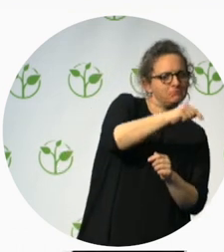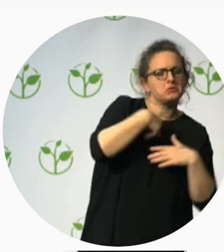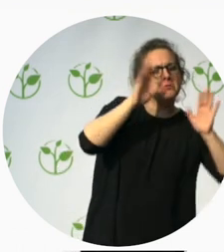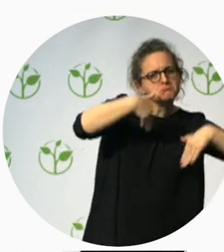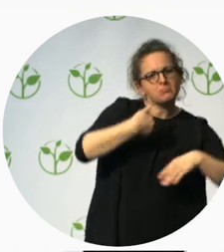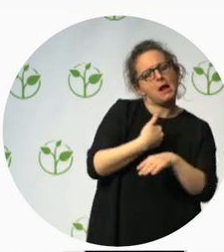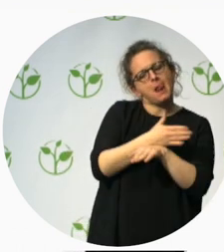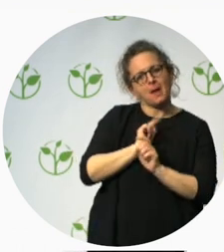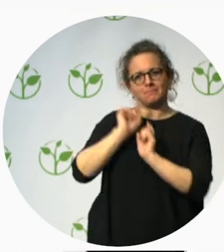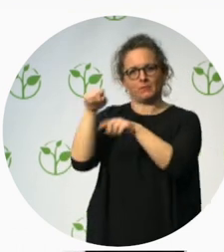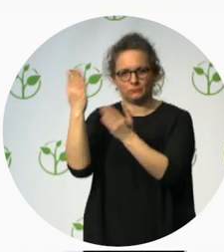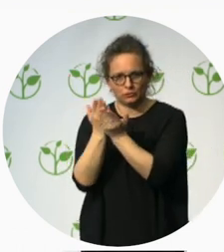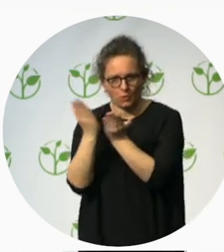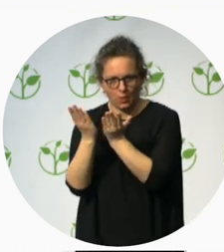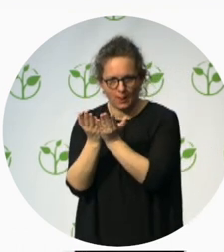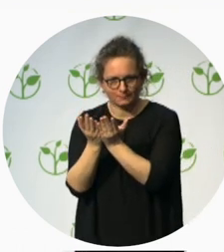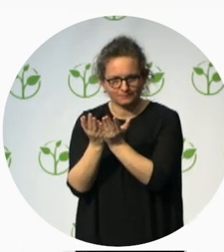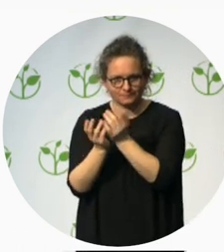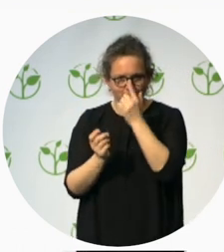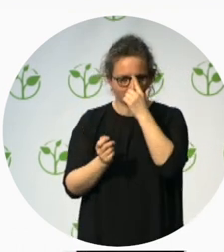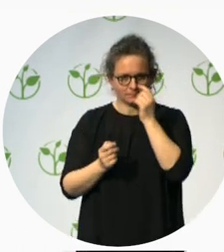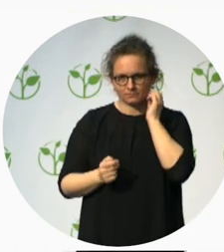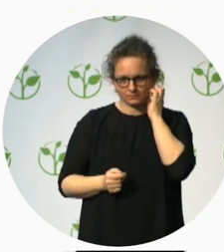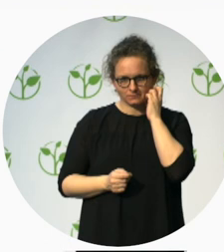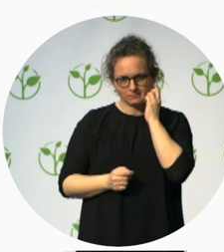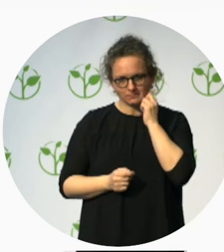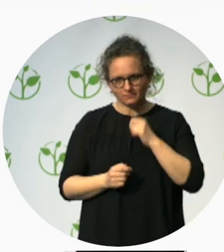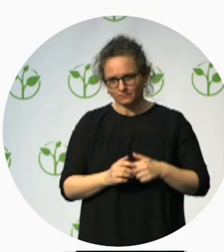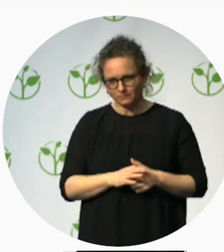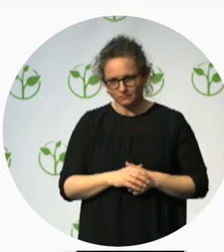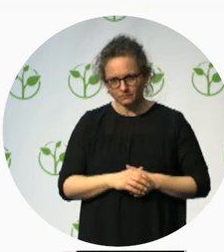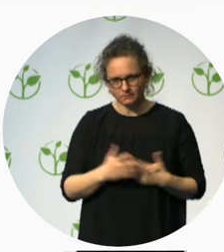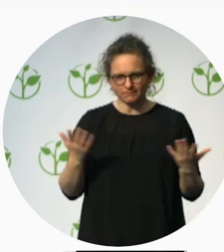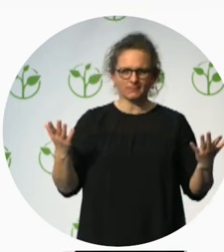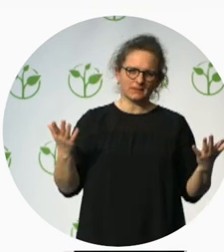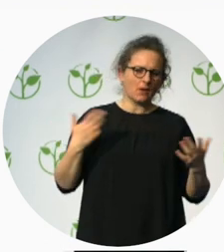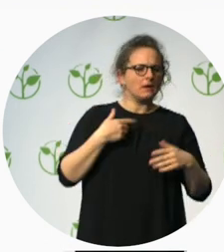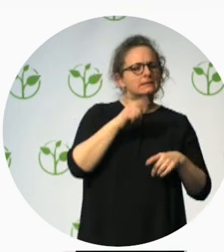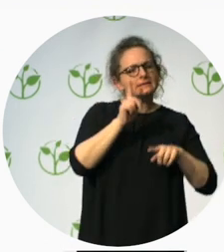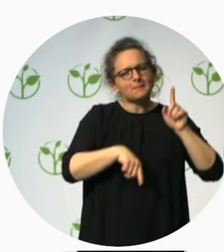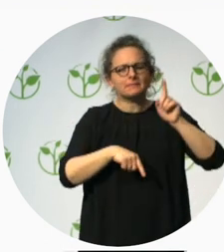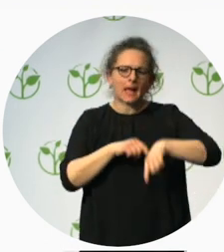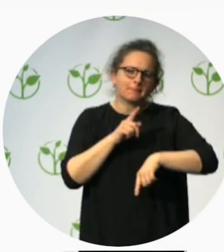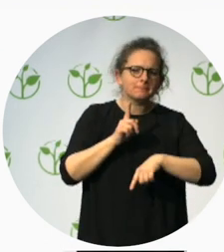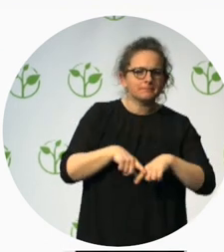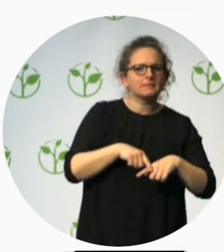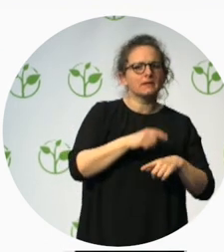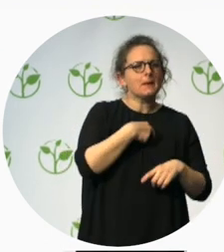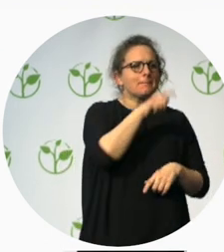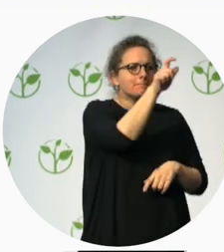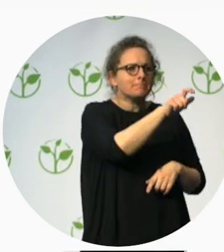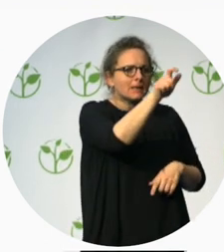to me, as I had no Braille books to refer. What I want to show with these examples is